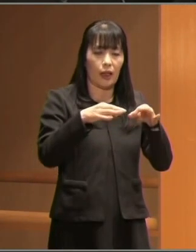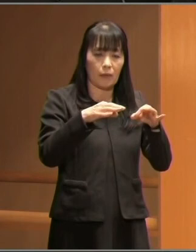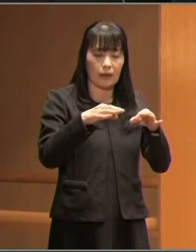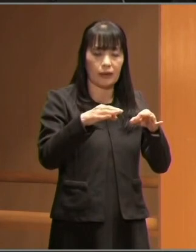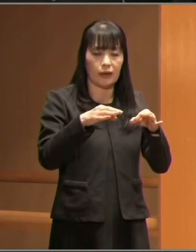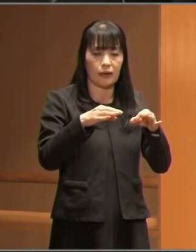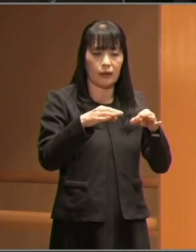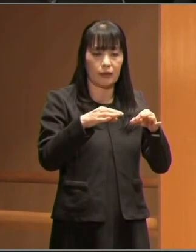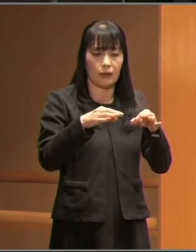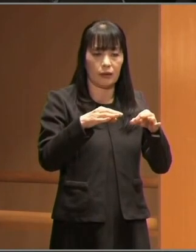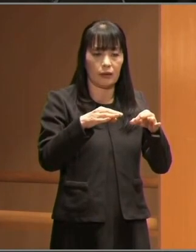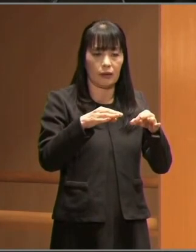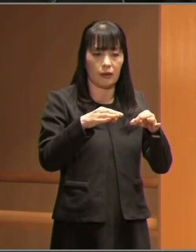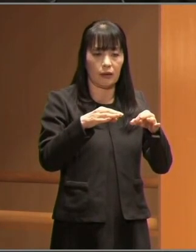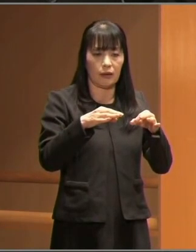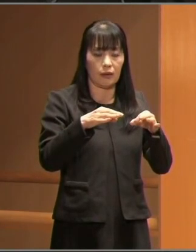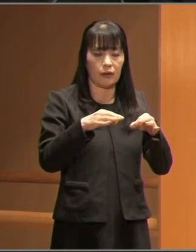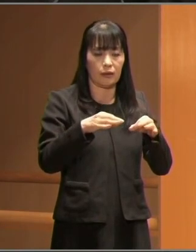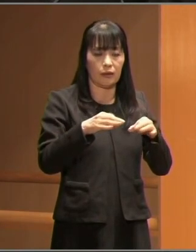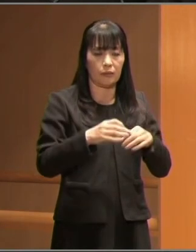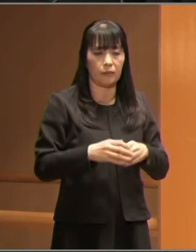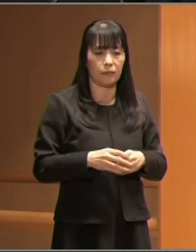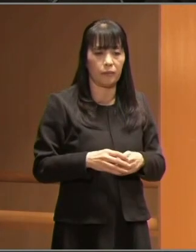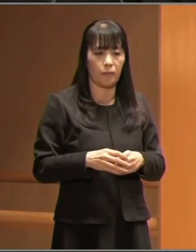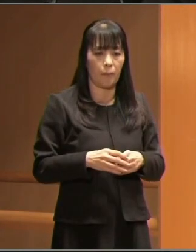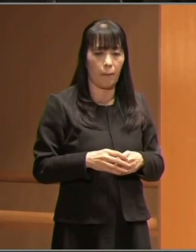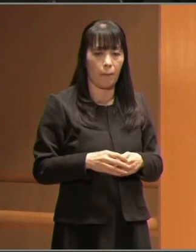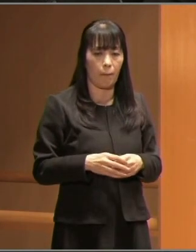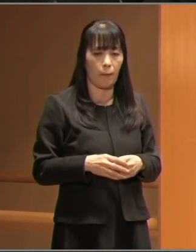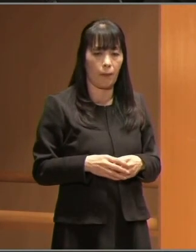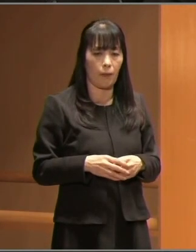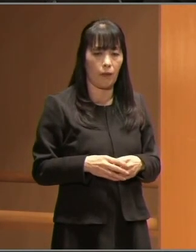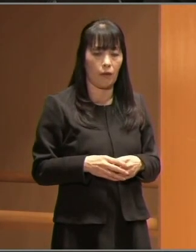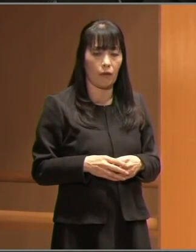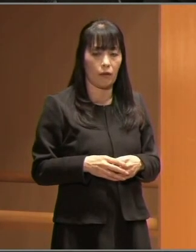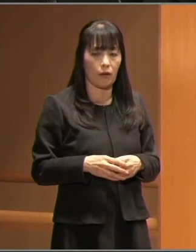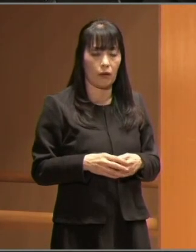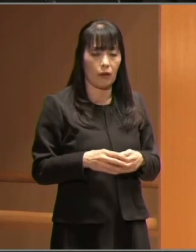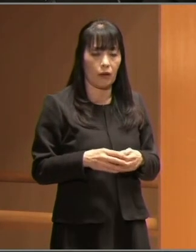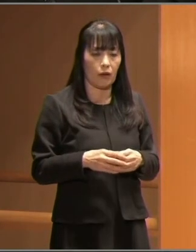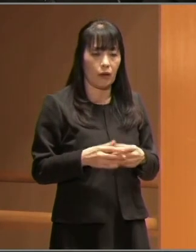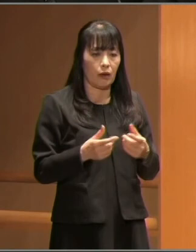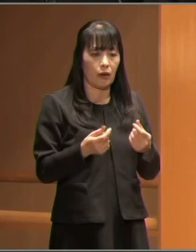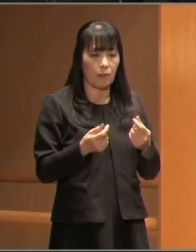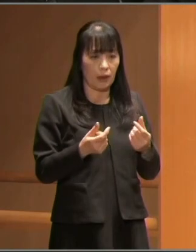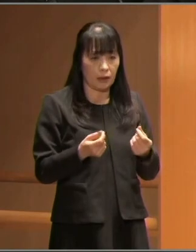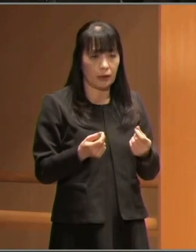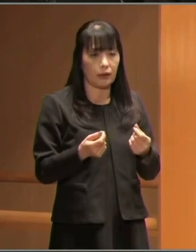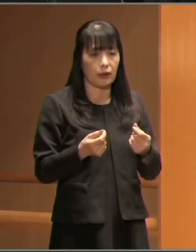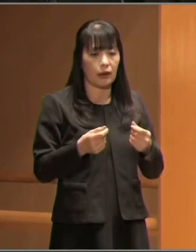And in fact, paper has some vintage. So I think that